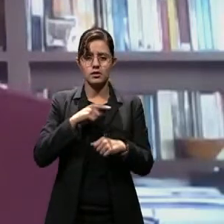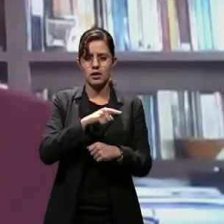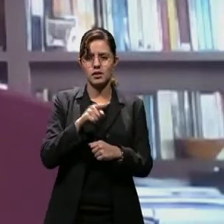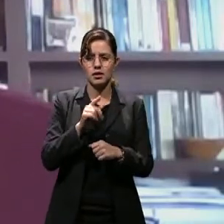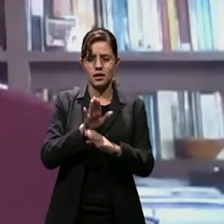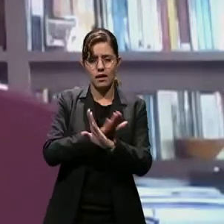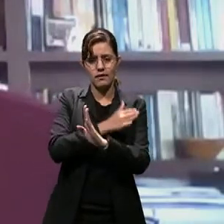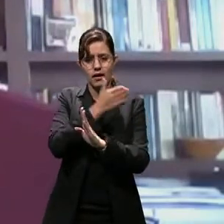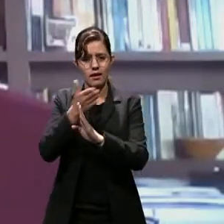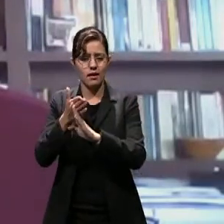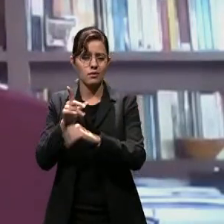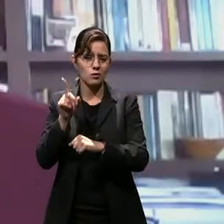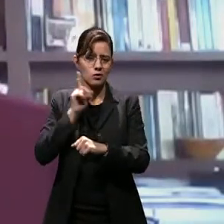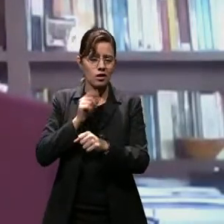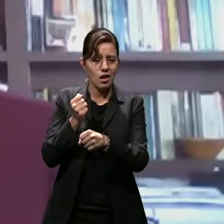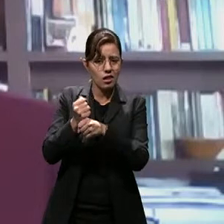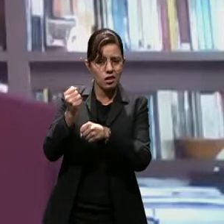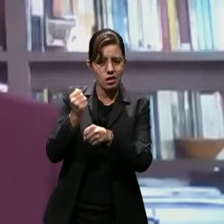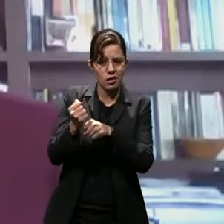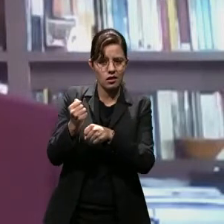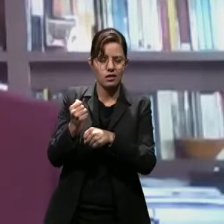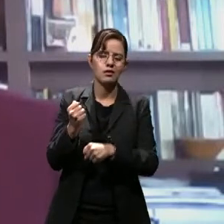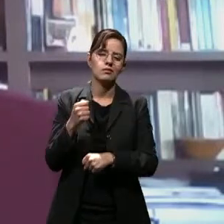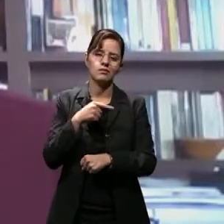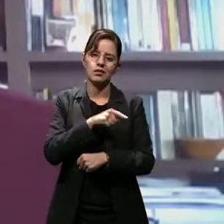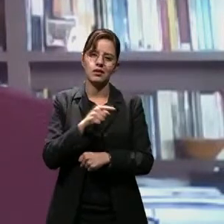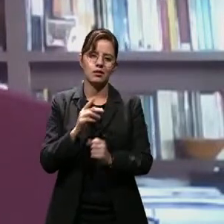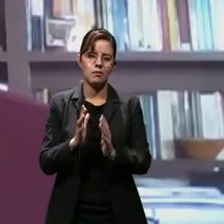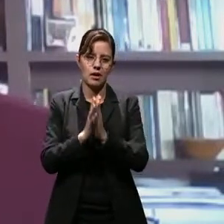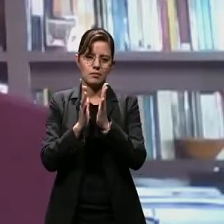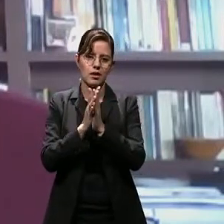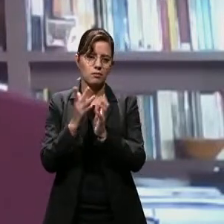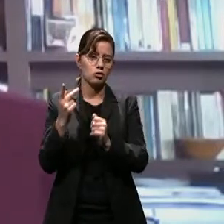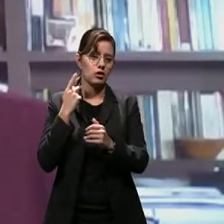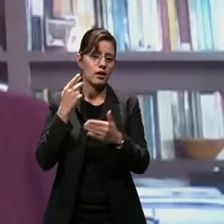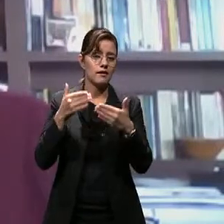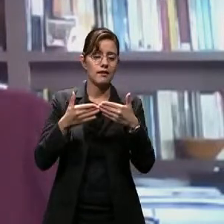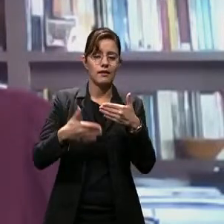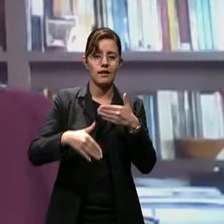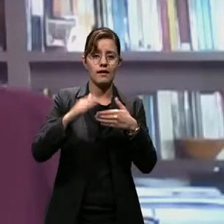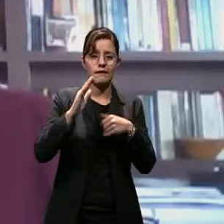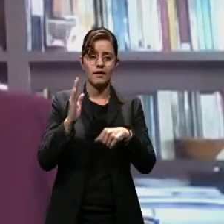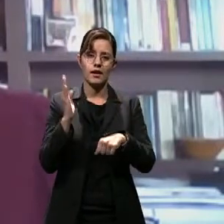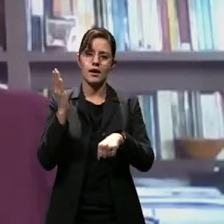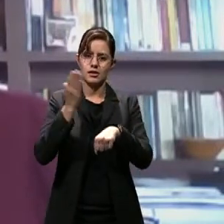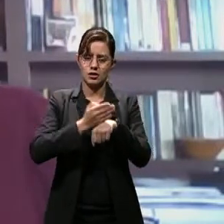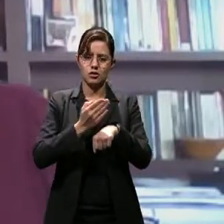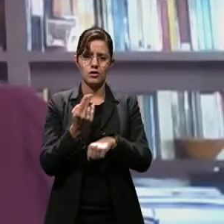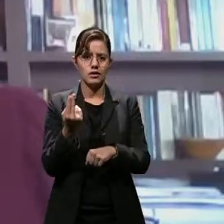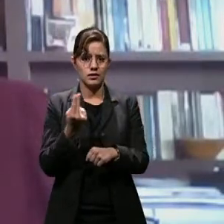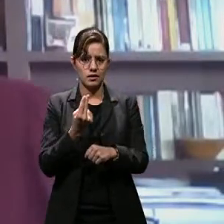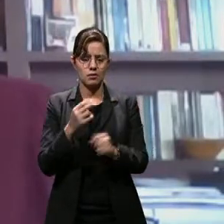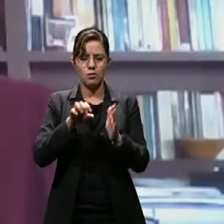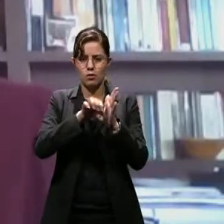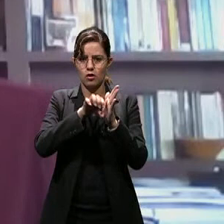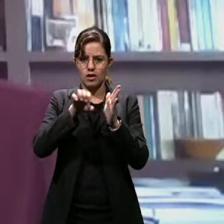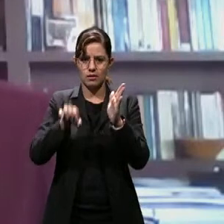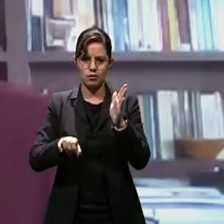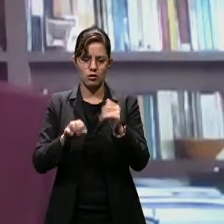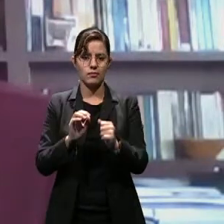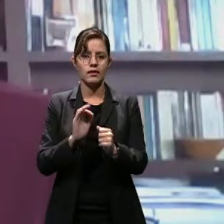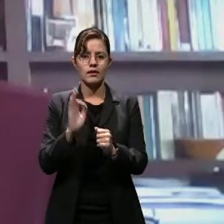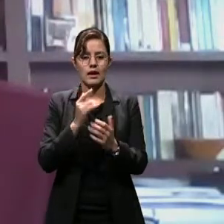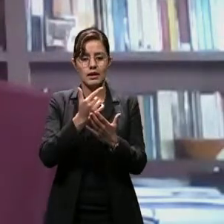that convey a political cost to those that are breaching the laws. And also,